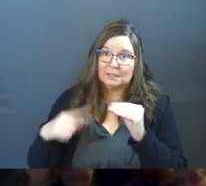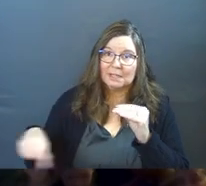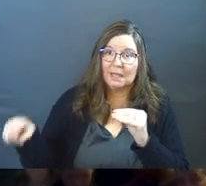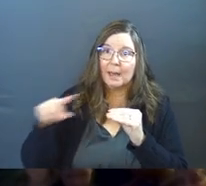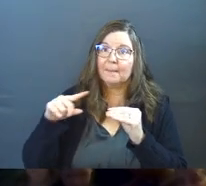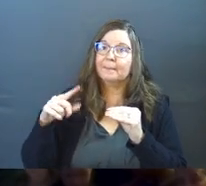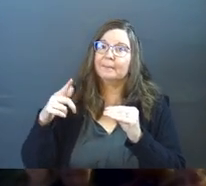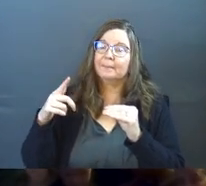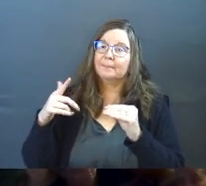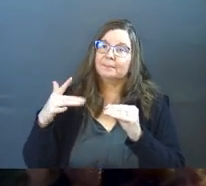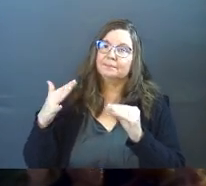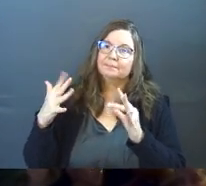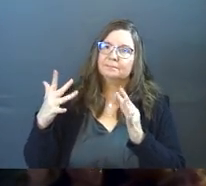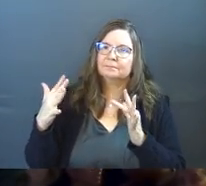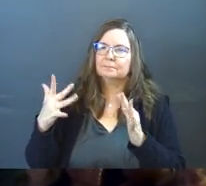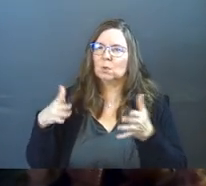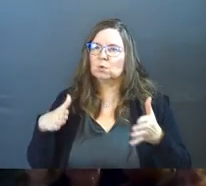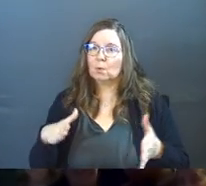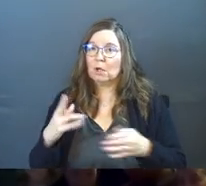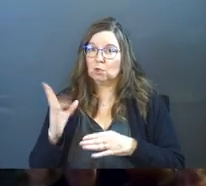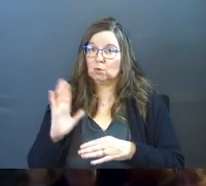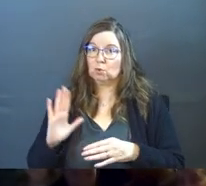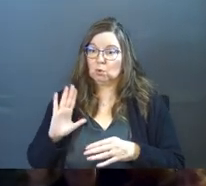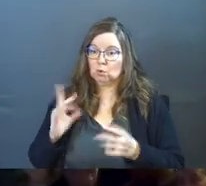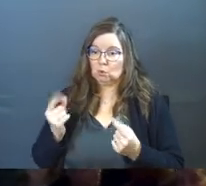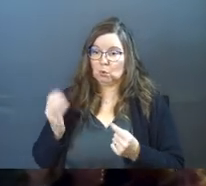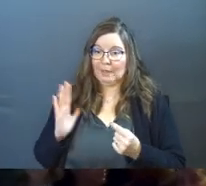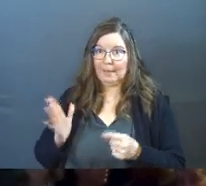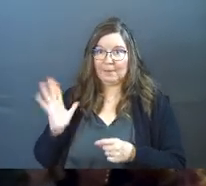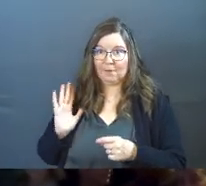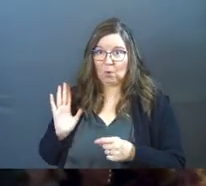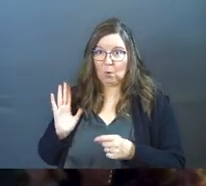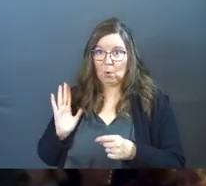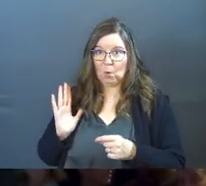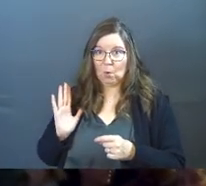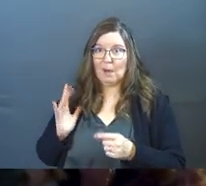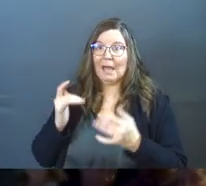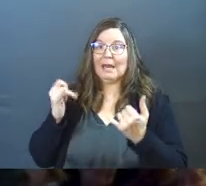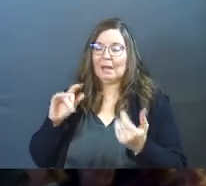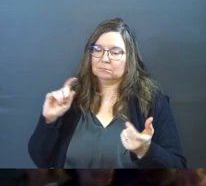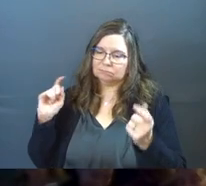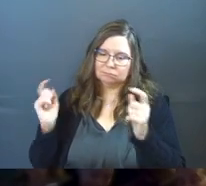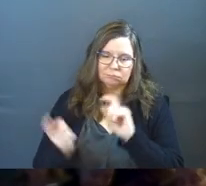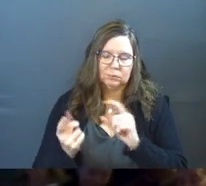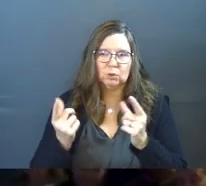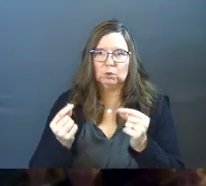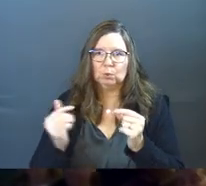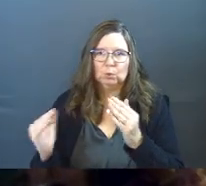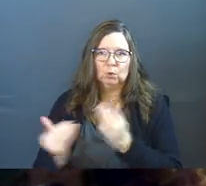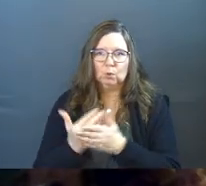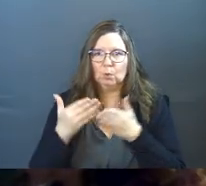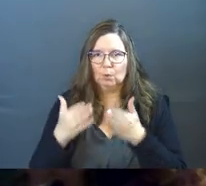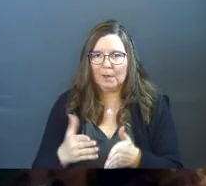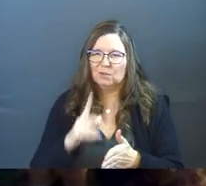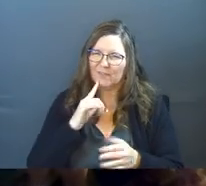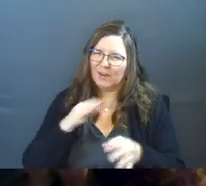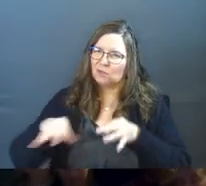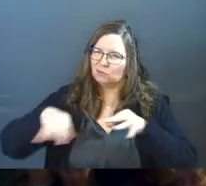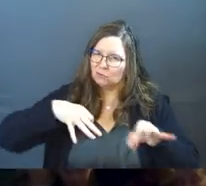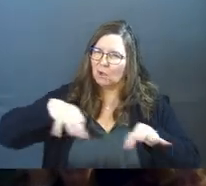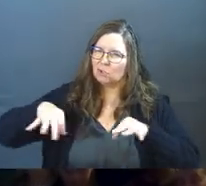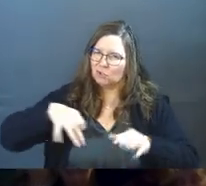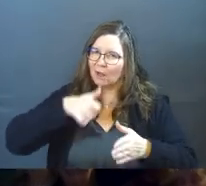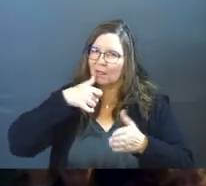them. There was a way you used to do things, and now there's a way you ought to do things, right? So it's a very